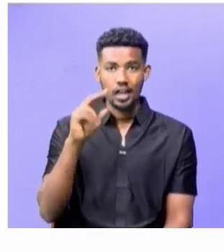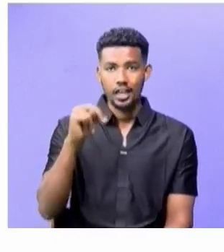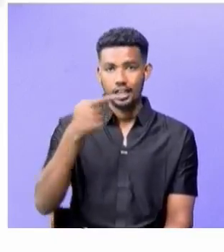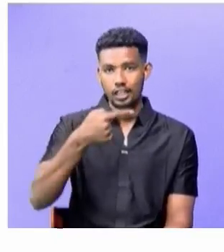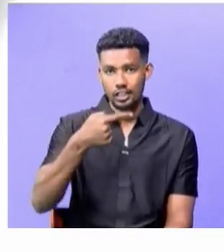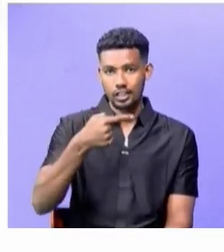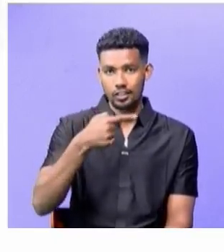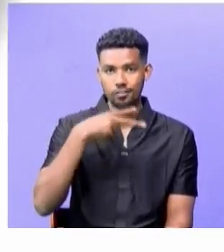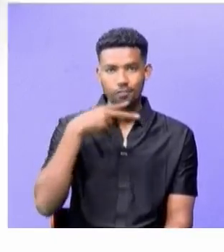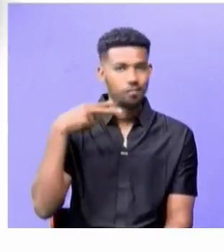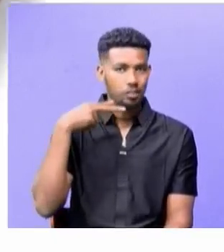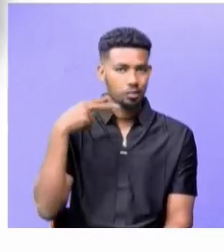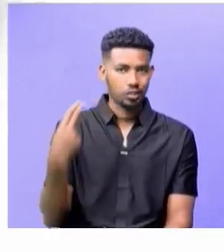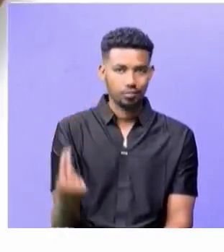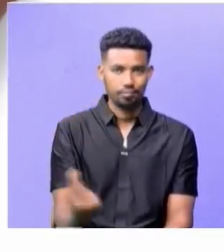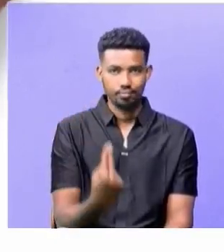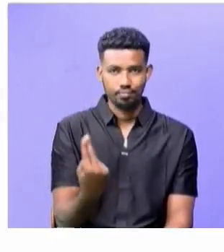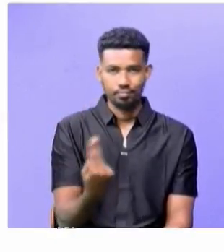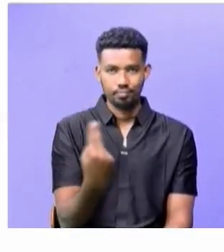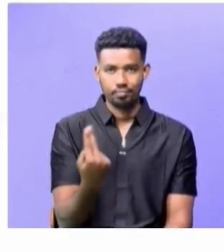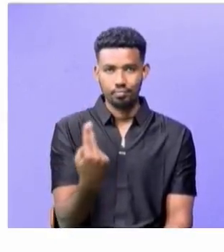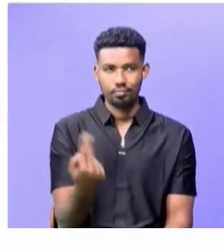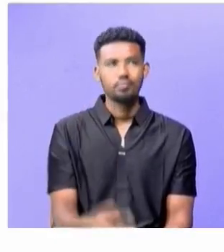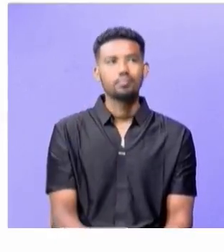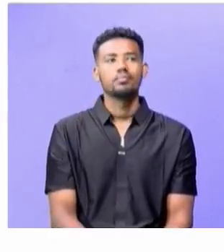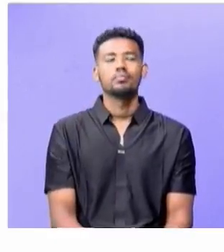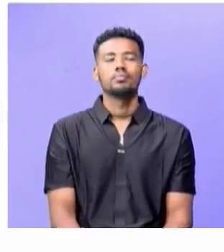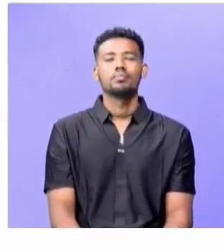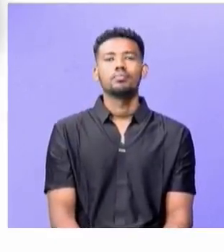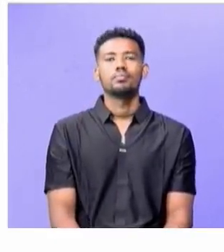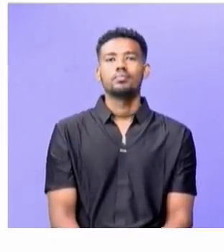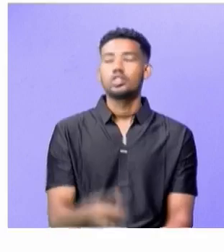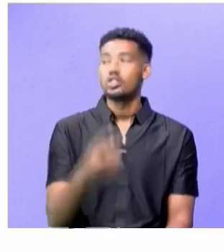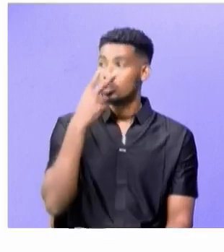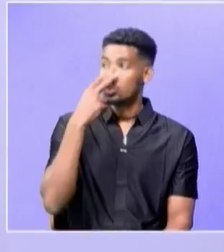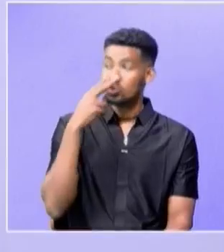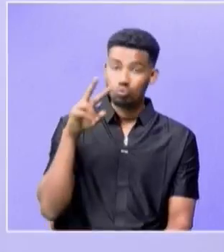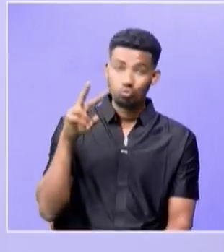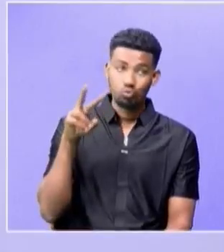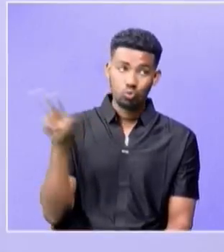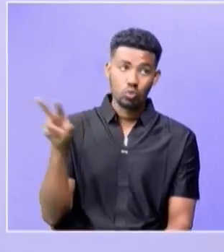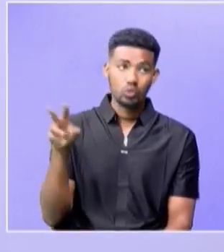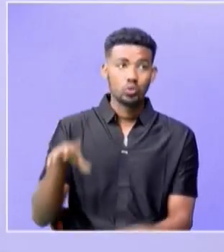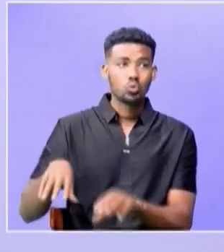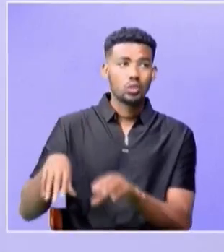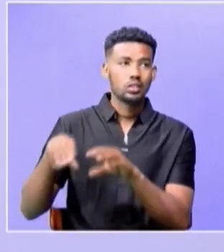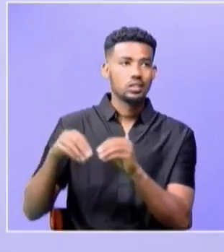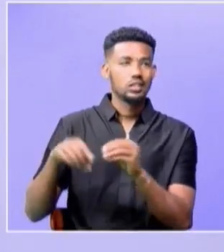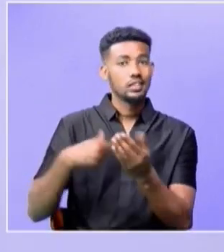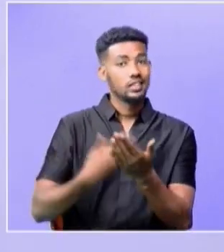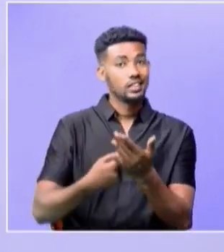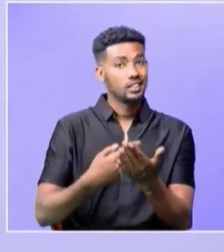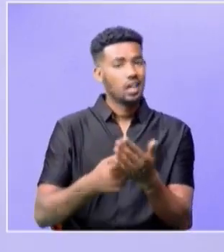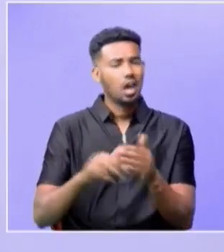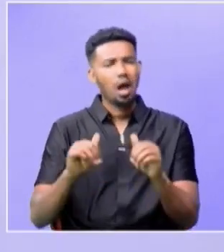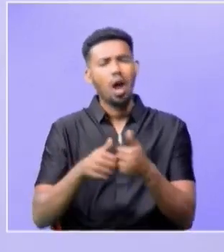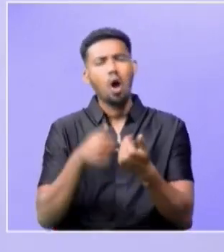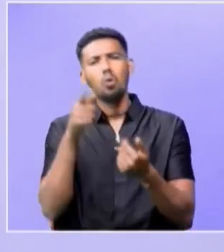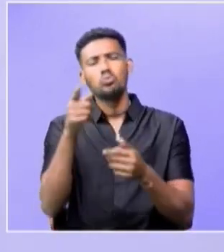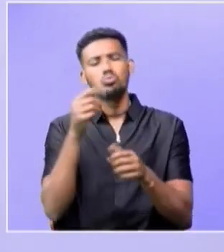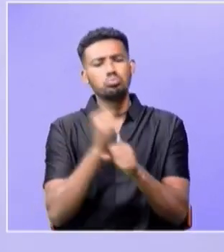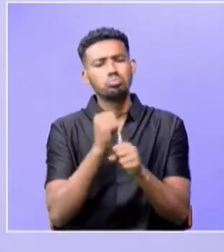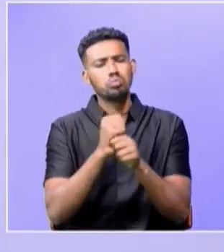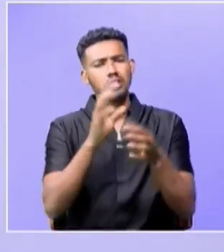ING verbs. Look, students, this is how you are going to make sentences when